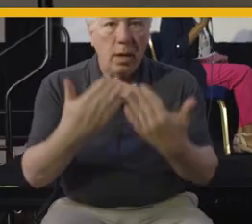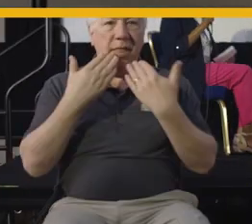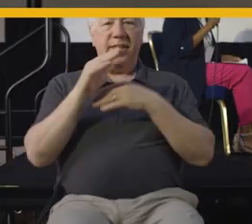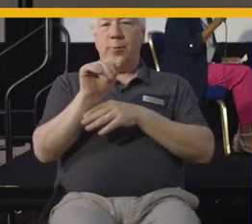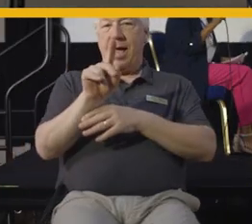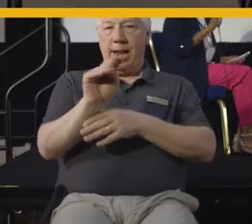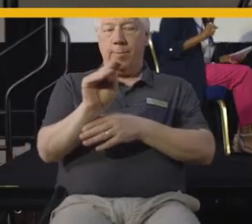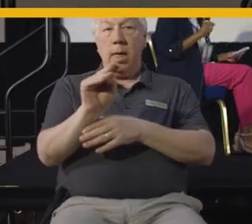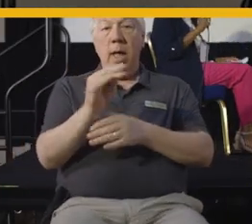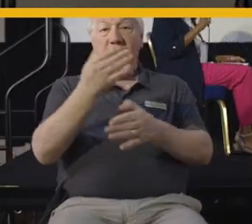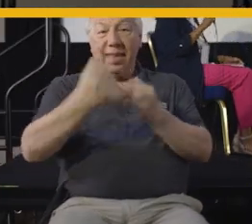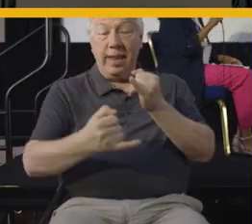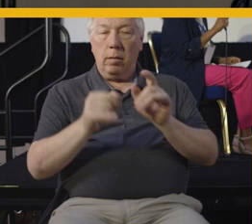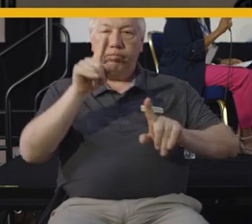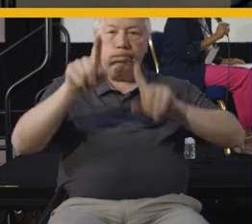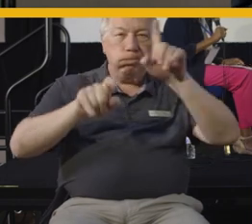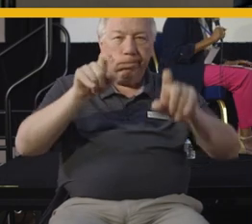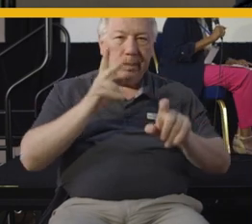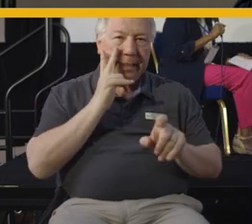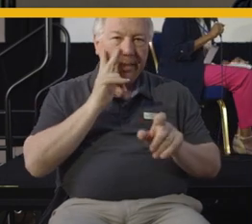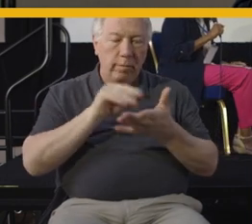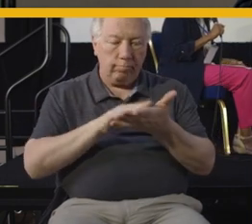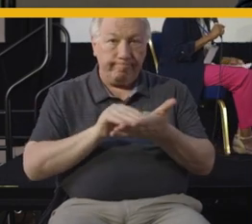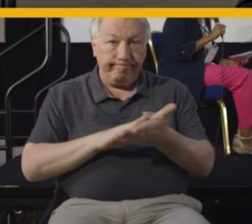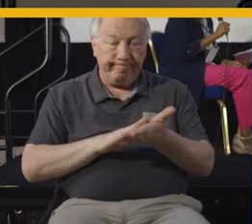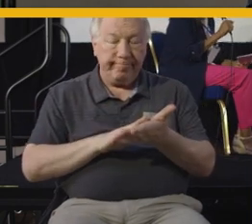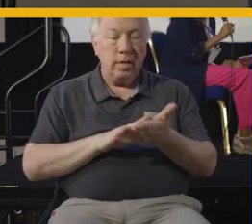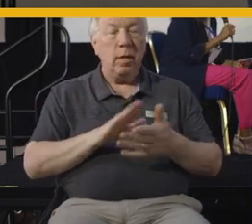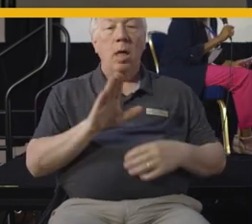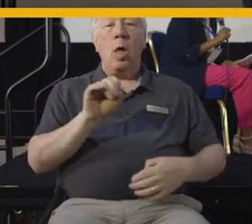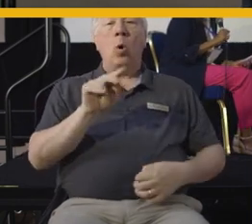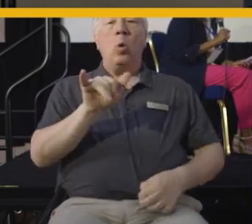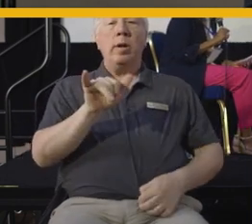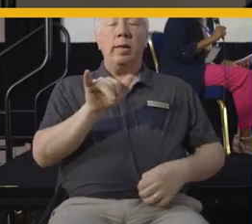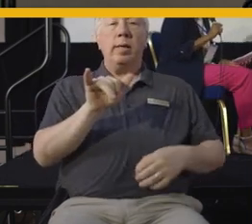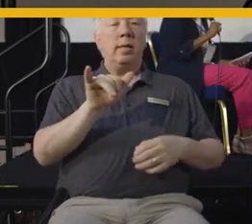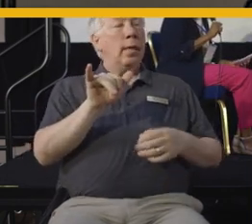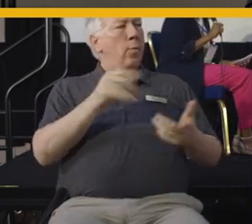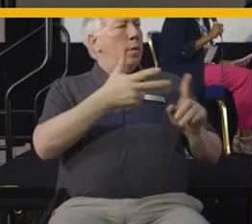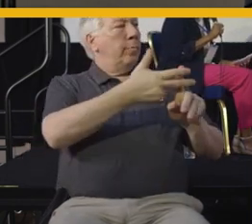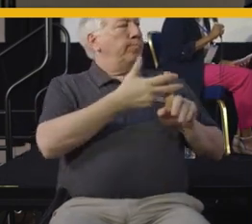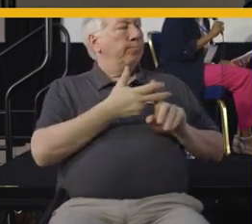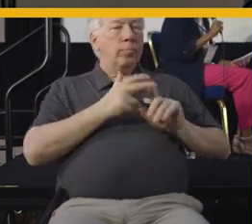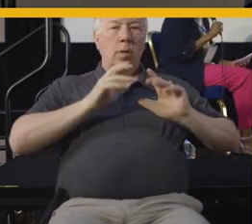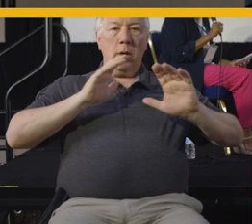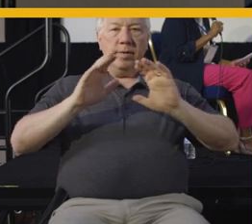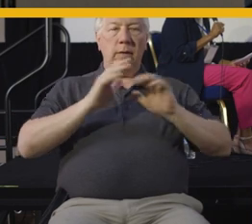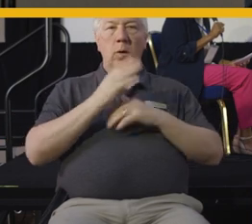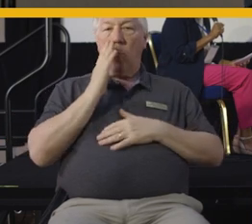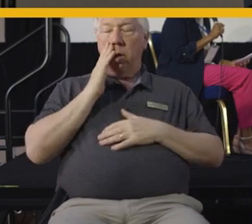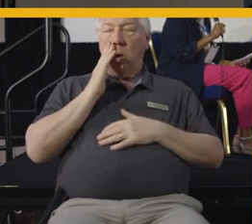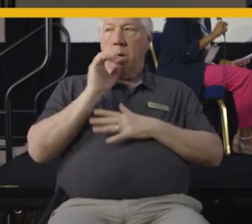I hope you took notes. Yes. And now, Courtney, I want to bring you into this conversation. So we